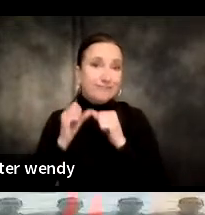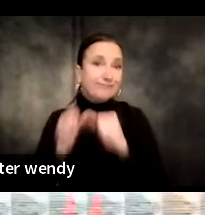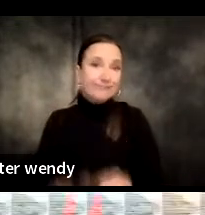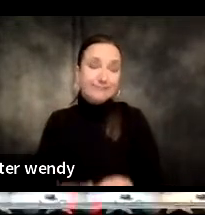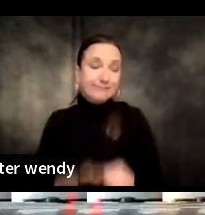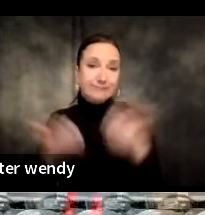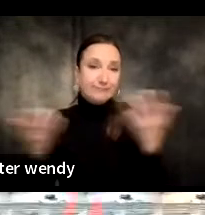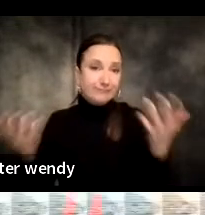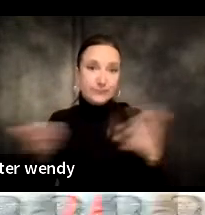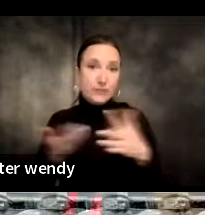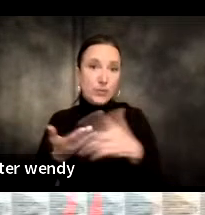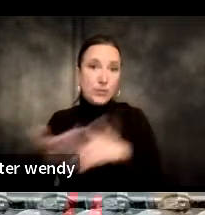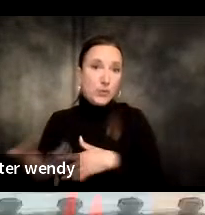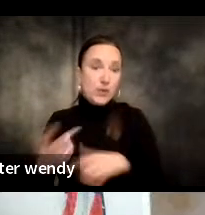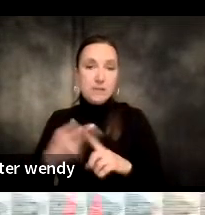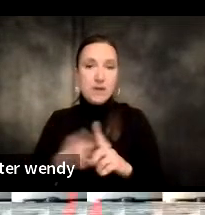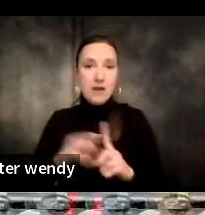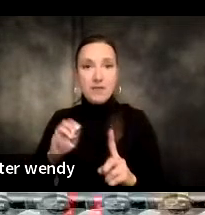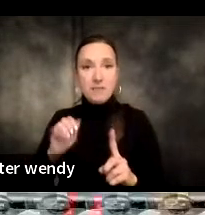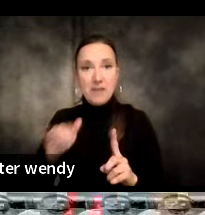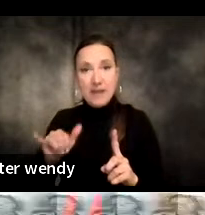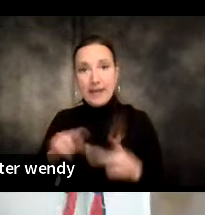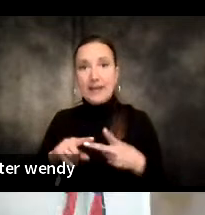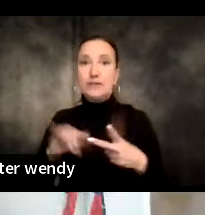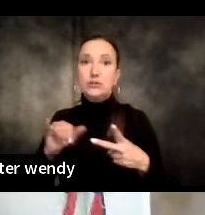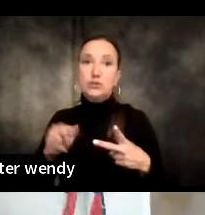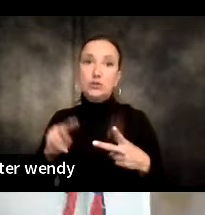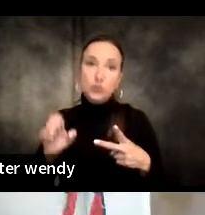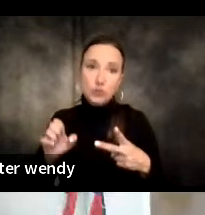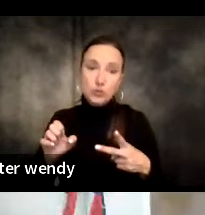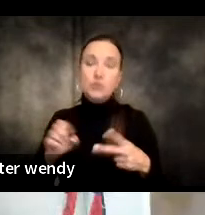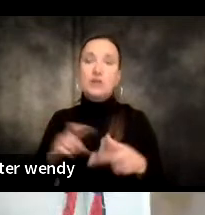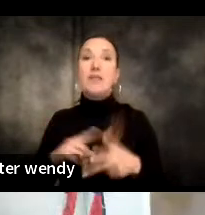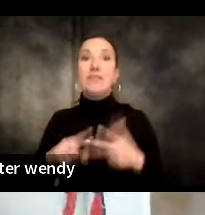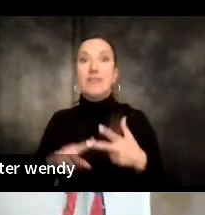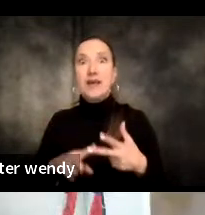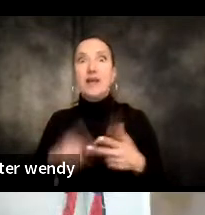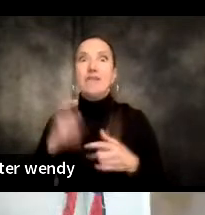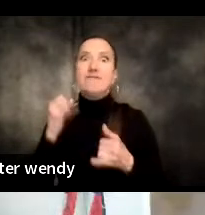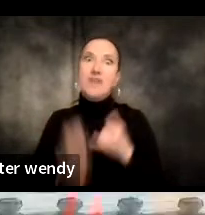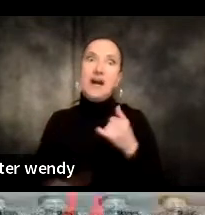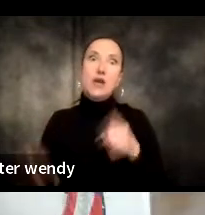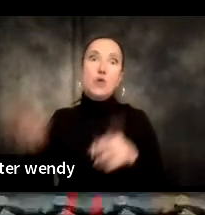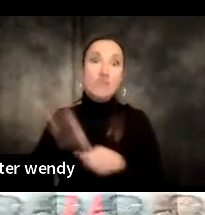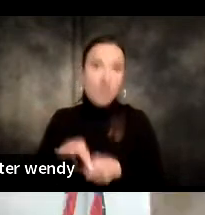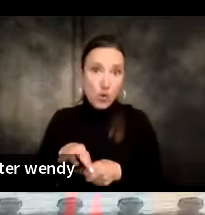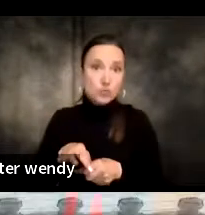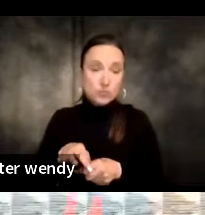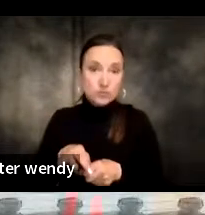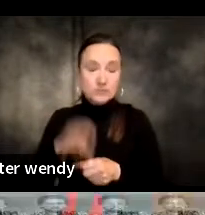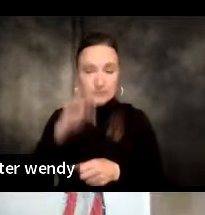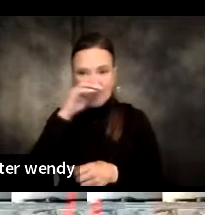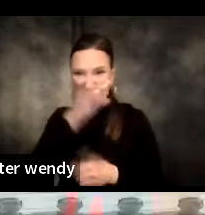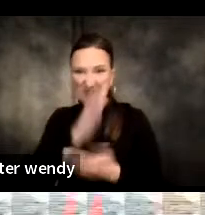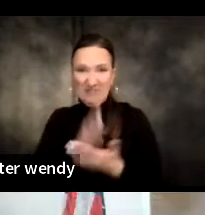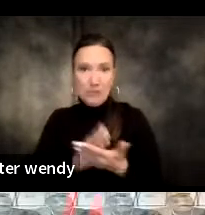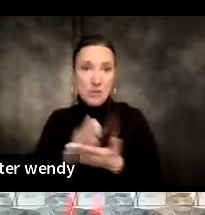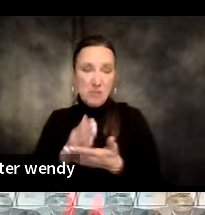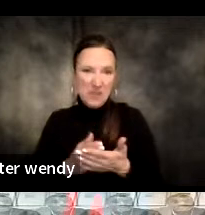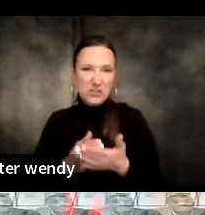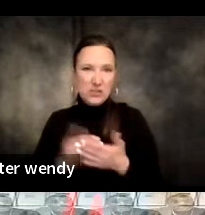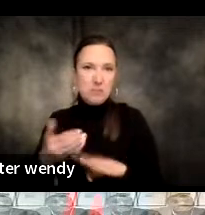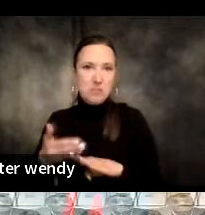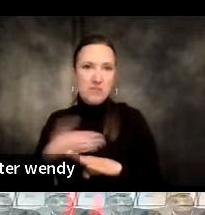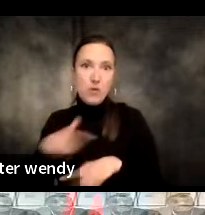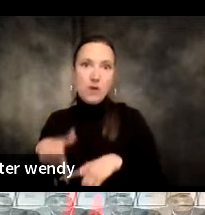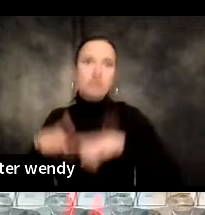on throughout the month of May and into June. And then the council will take a final vote on their budget towards the end of June before they go